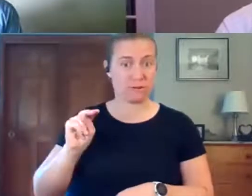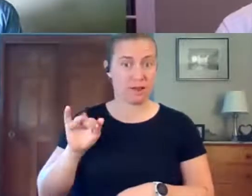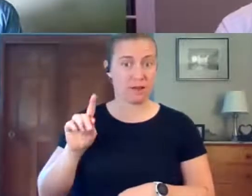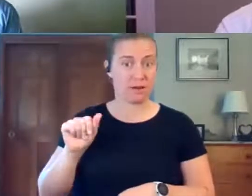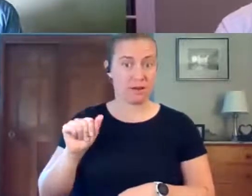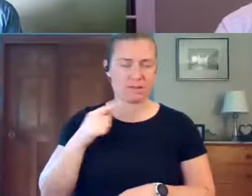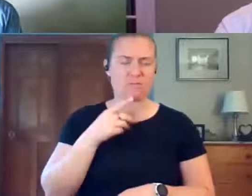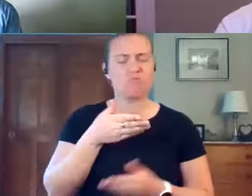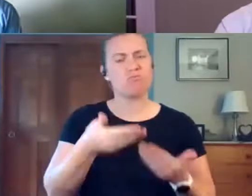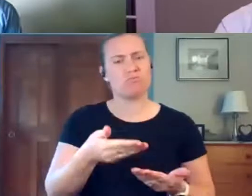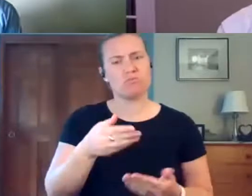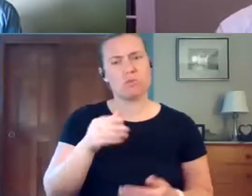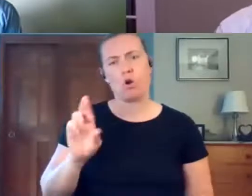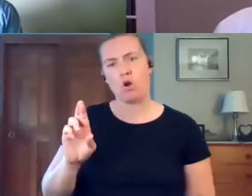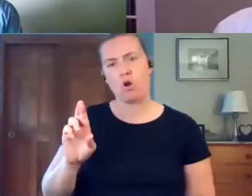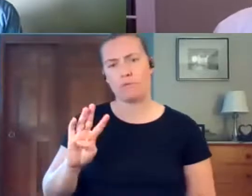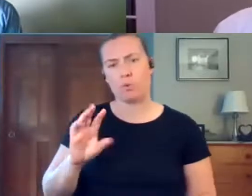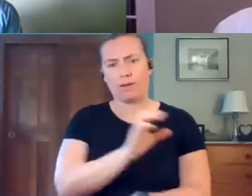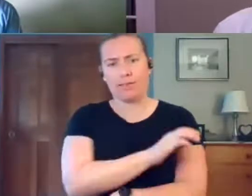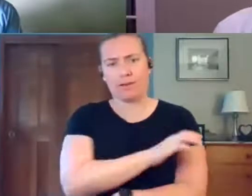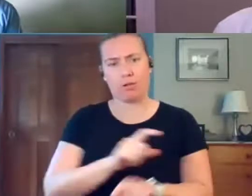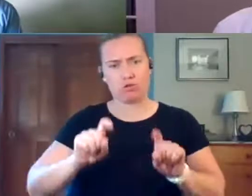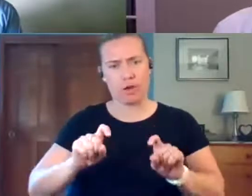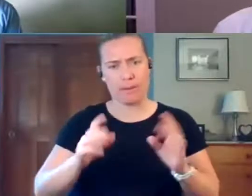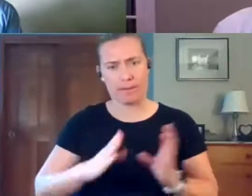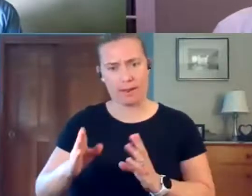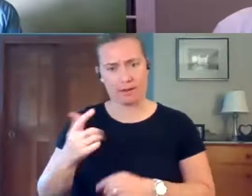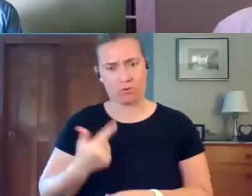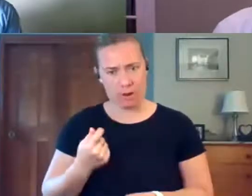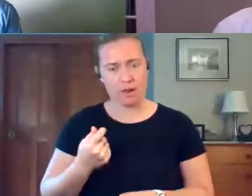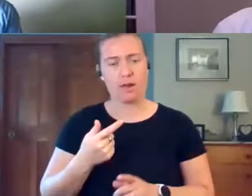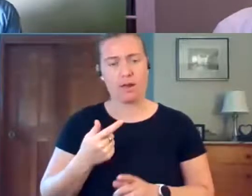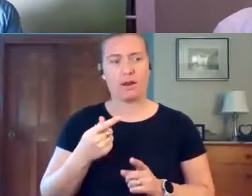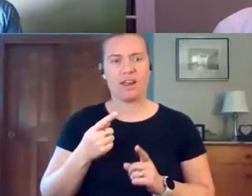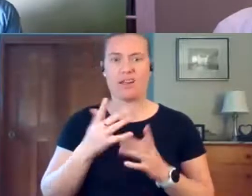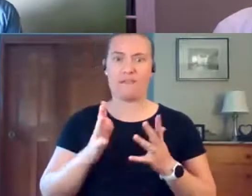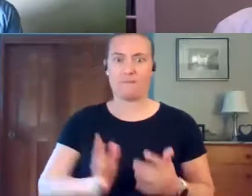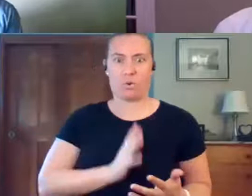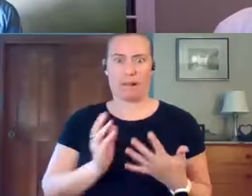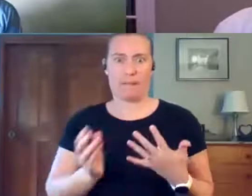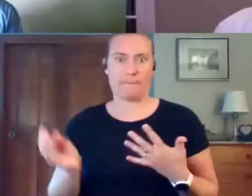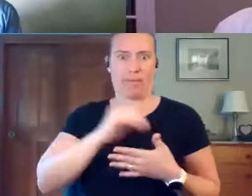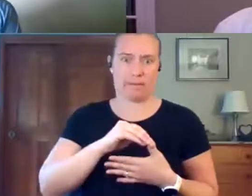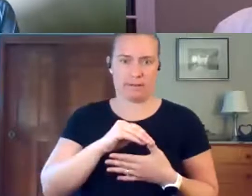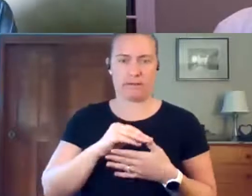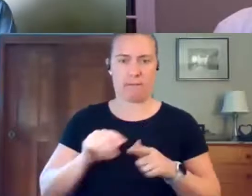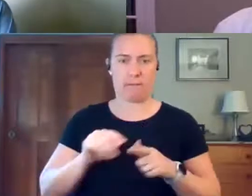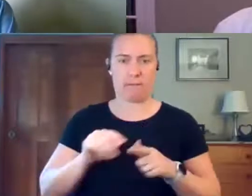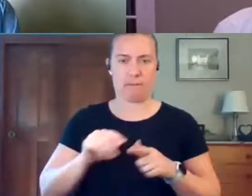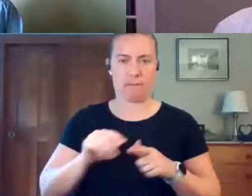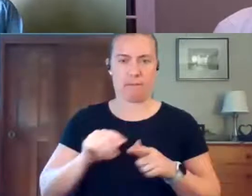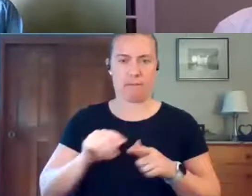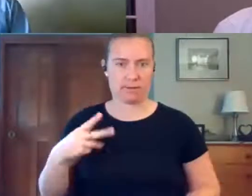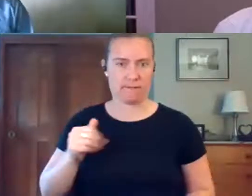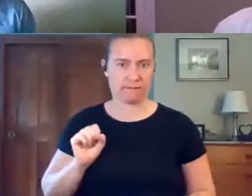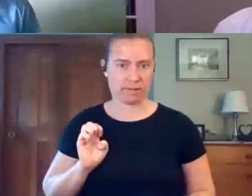R34 clinical trial planning grant. So to kind of formally build in a pilot testing phase, which really would allow us to very